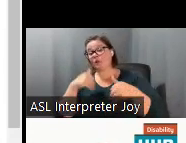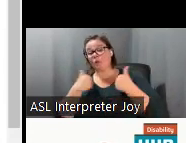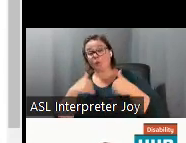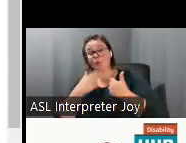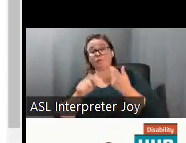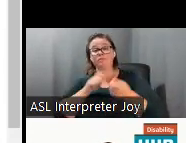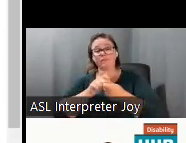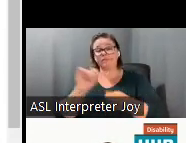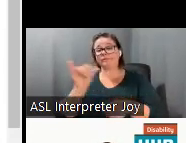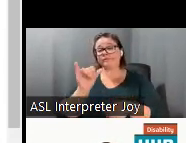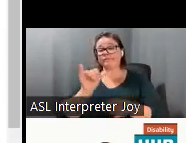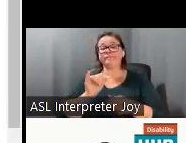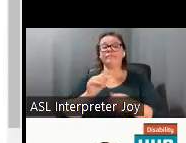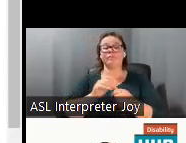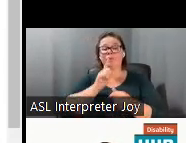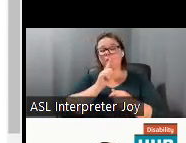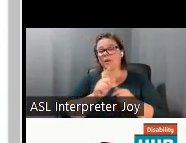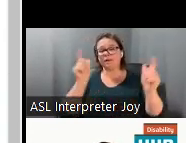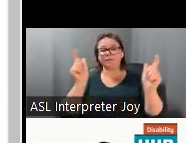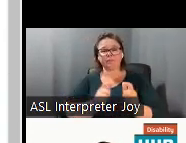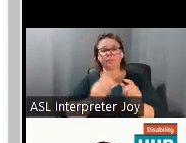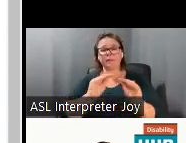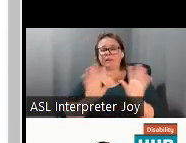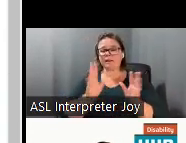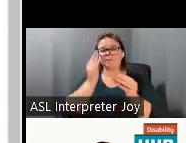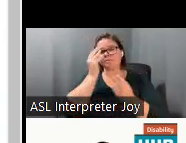specifically into small manageable pieces of information.